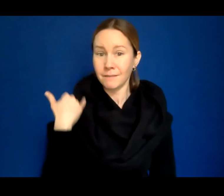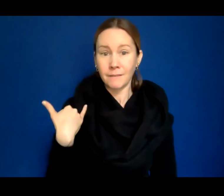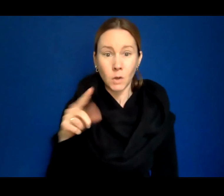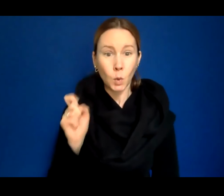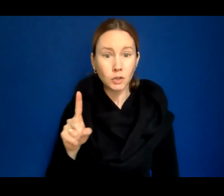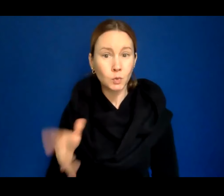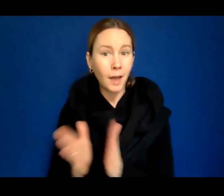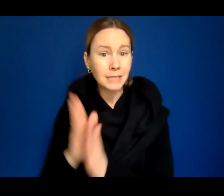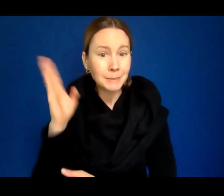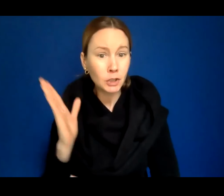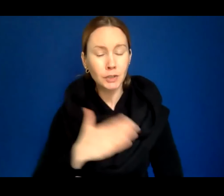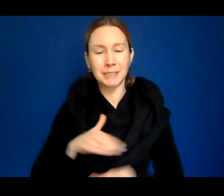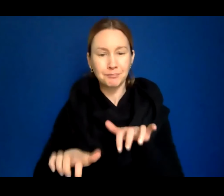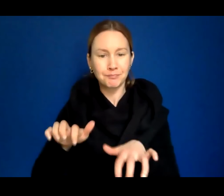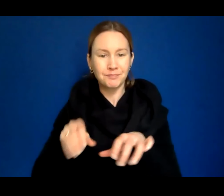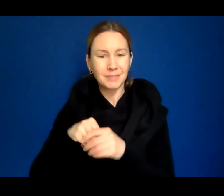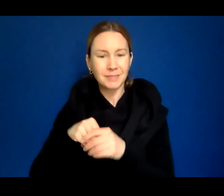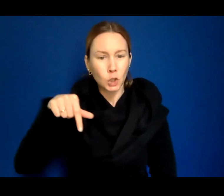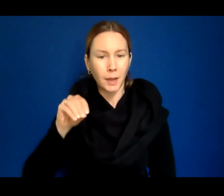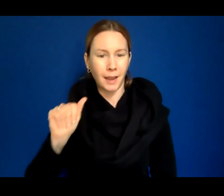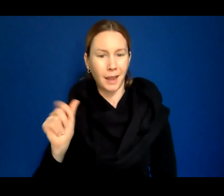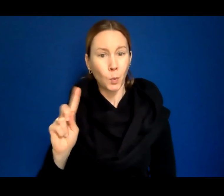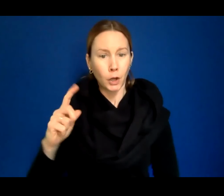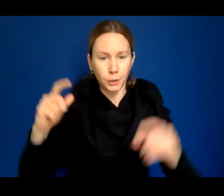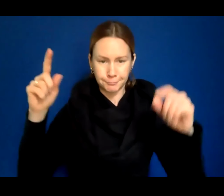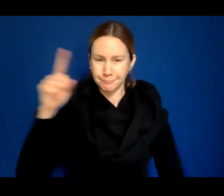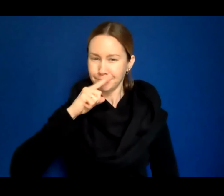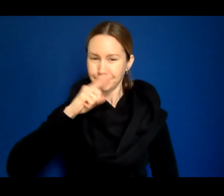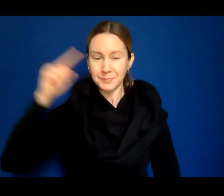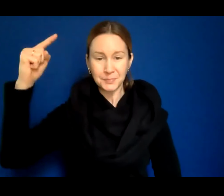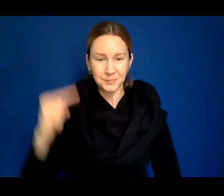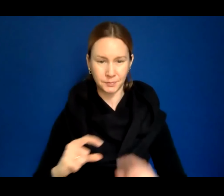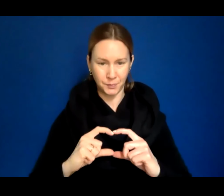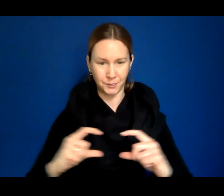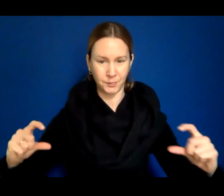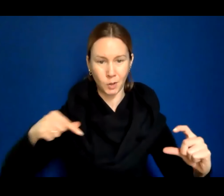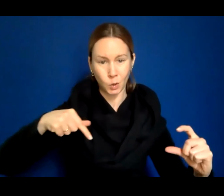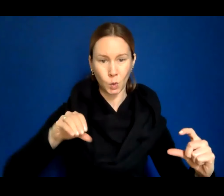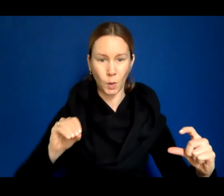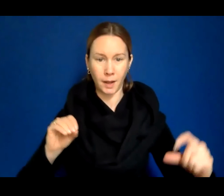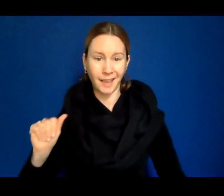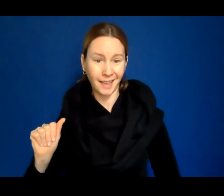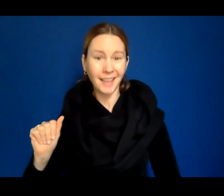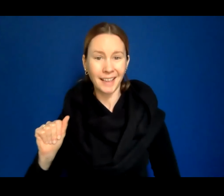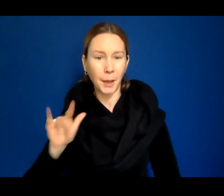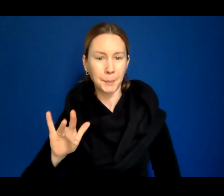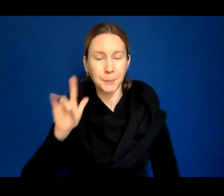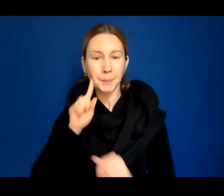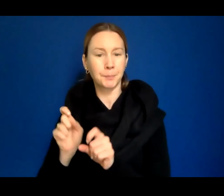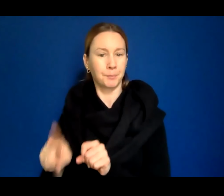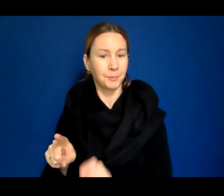please write it in the Q&A section, which you can find by hovering your mouse at the bottom of the screen and then clicking on the Q&A